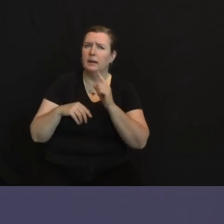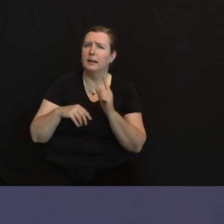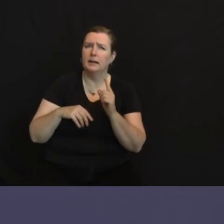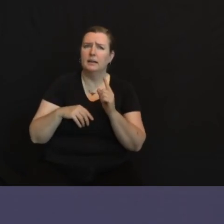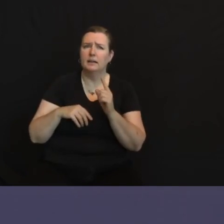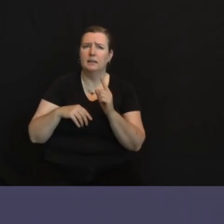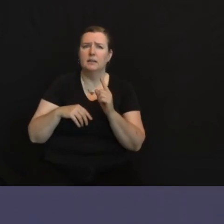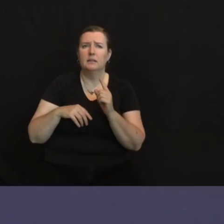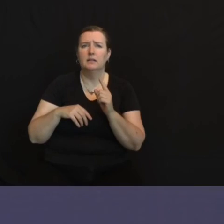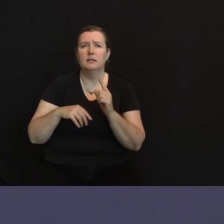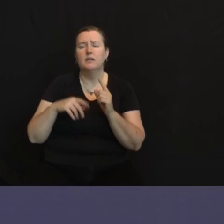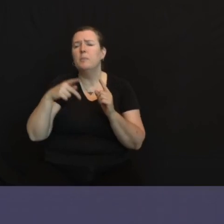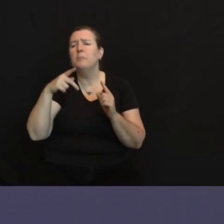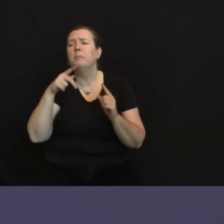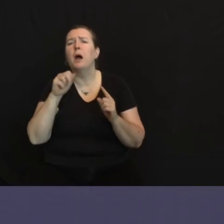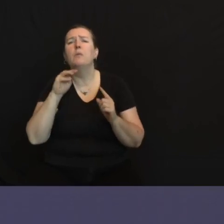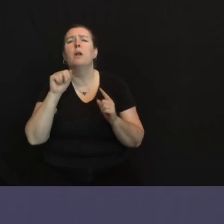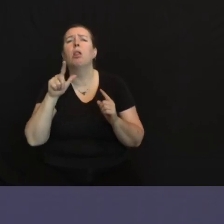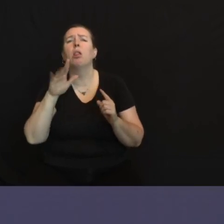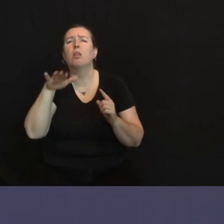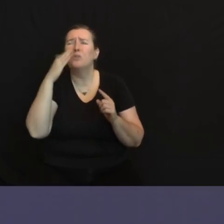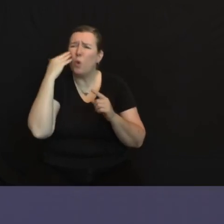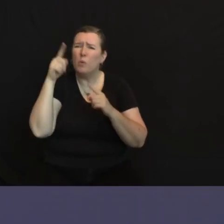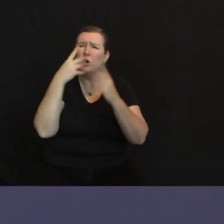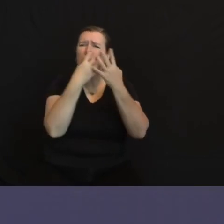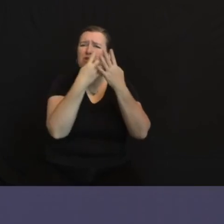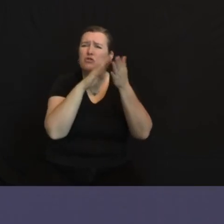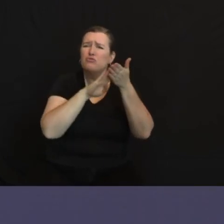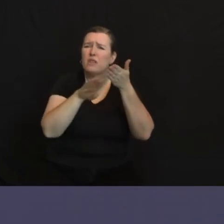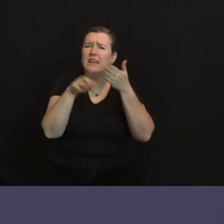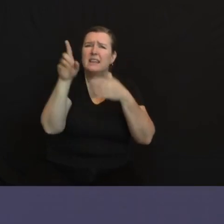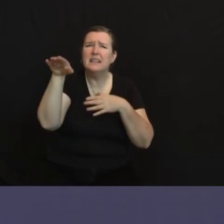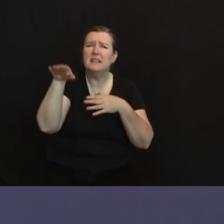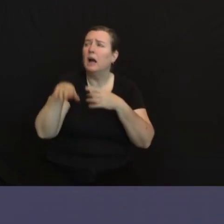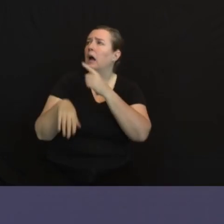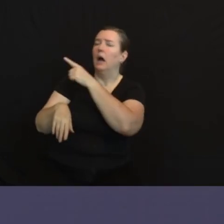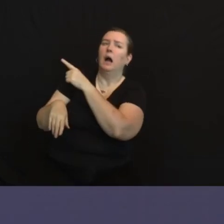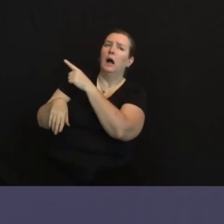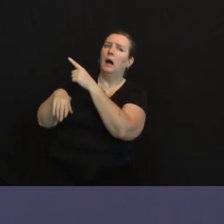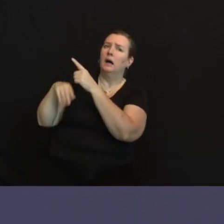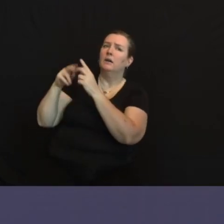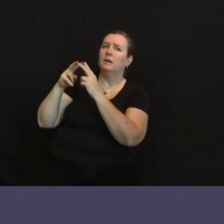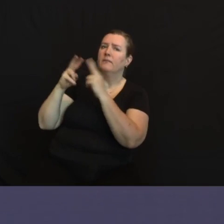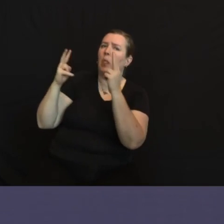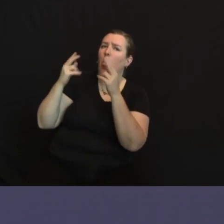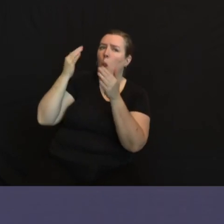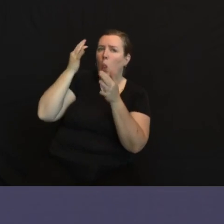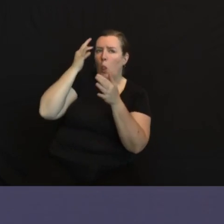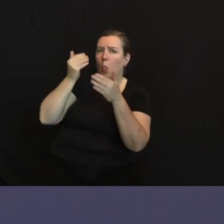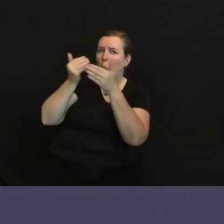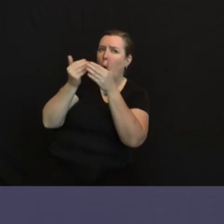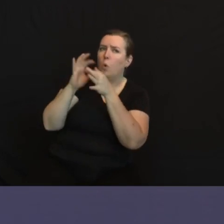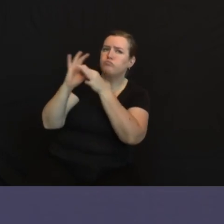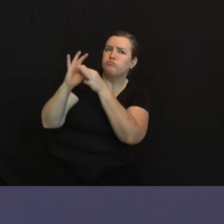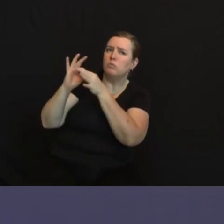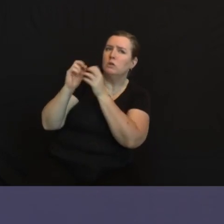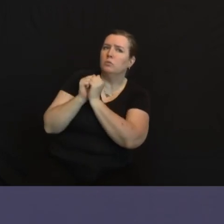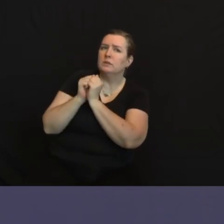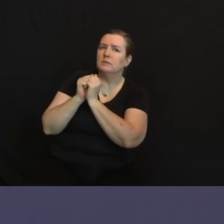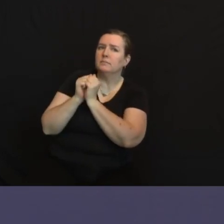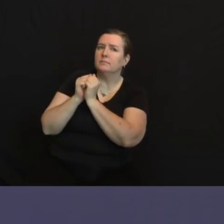Otherwise, Matt, we can come back and follow up with you. We've been working closely with our Department of Corrections and the State Parole Board, as well as nonprofits